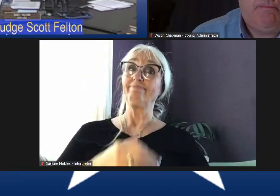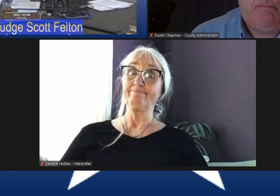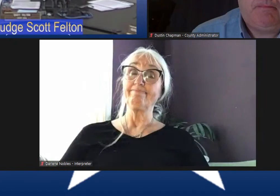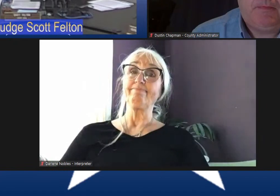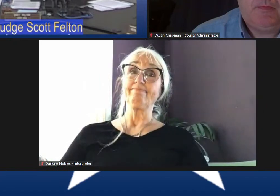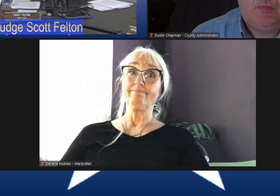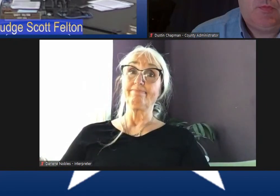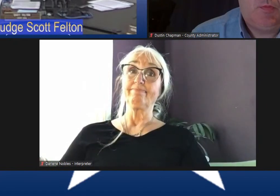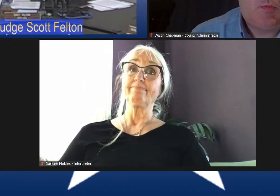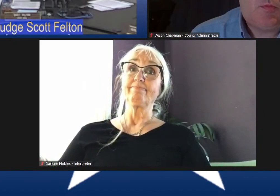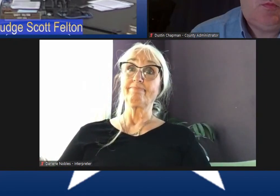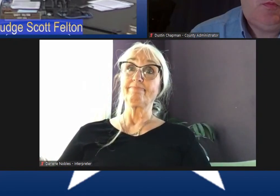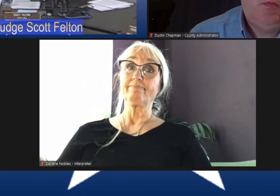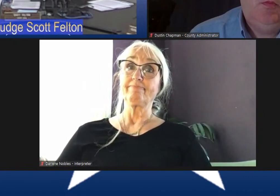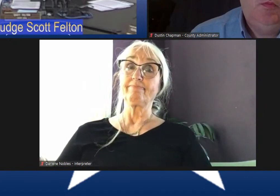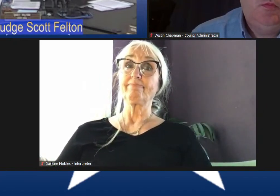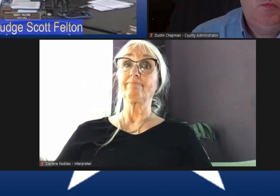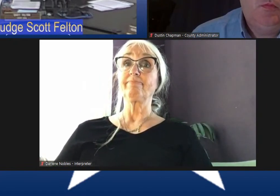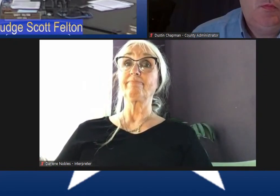And